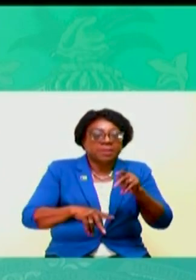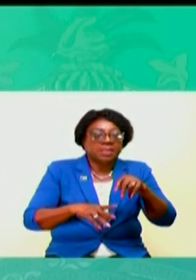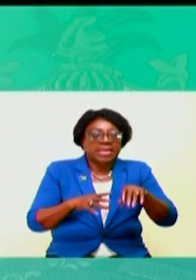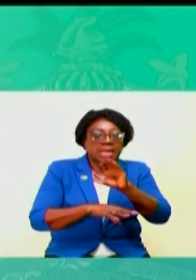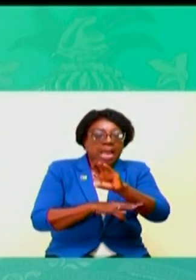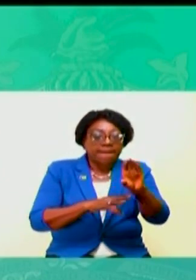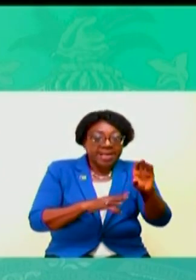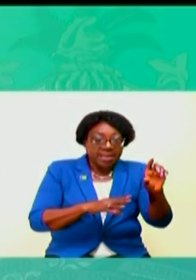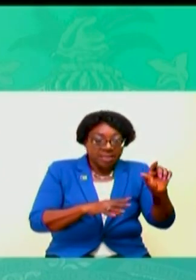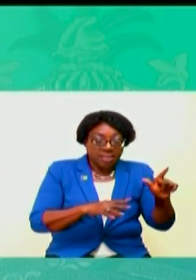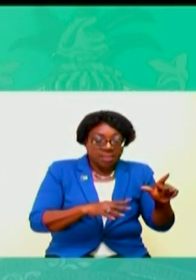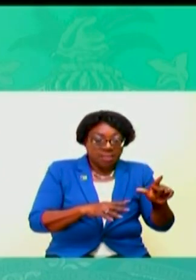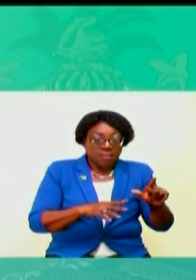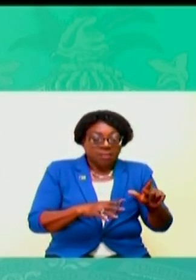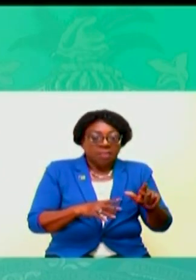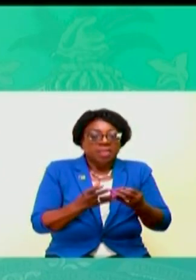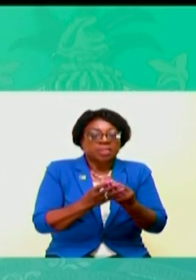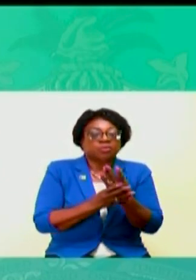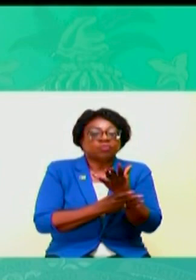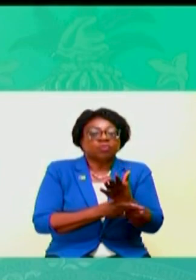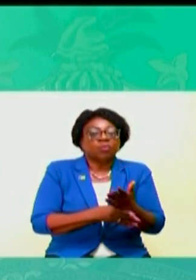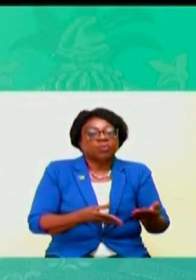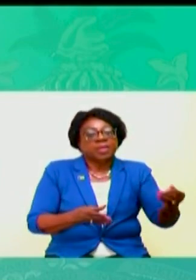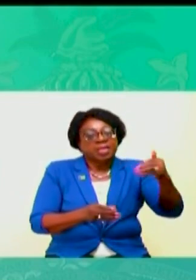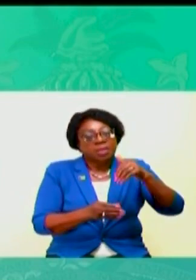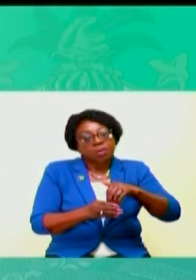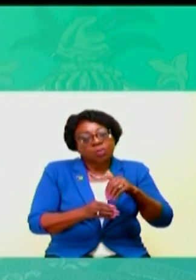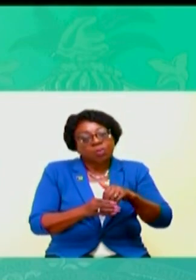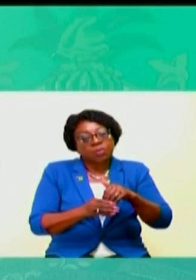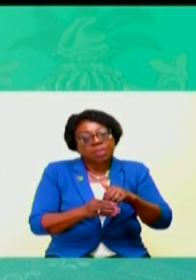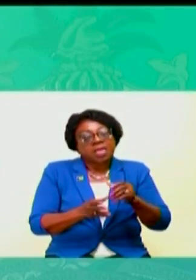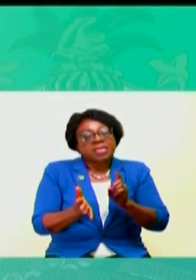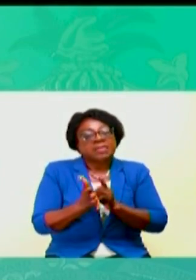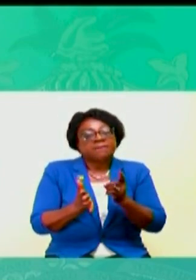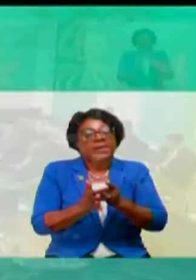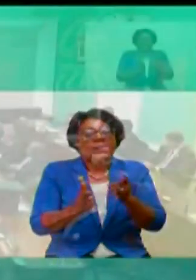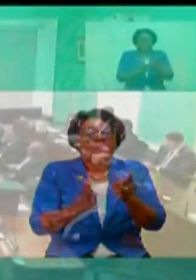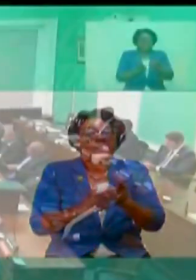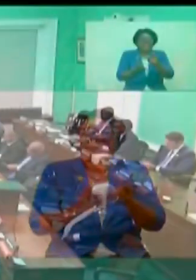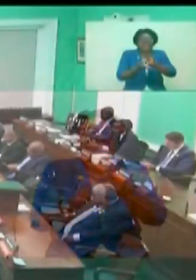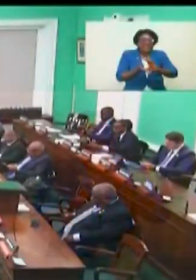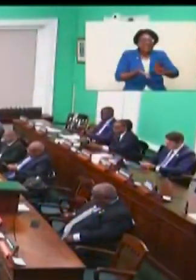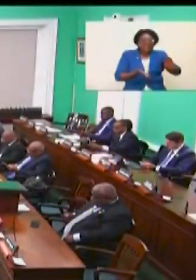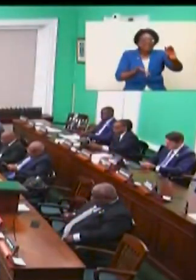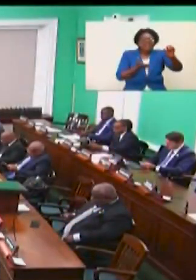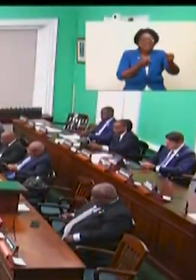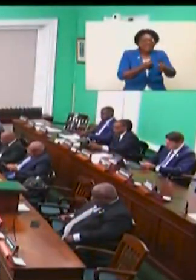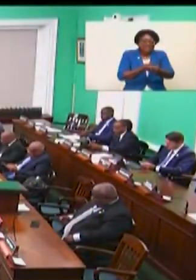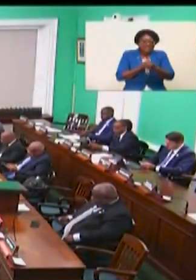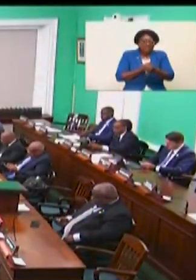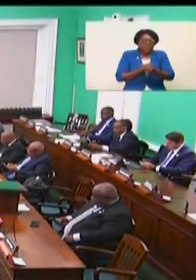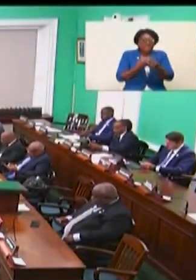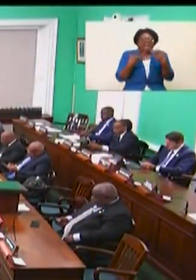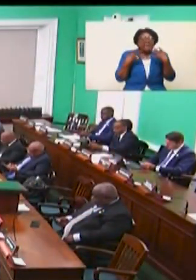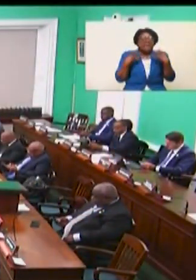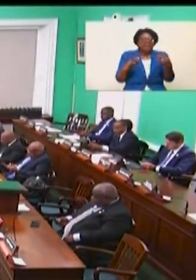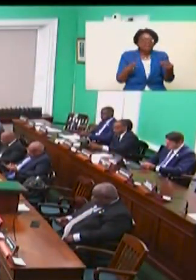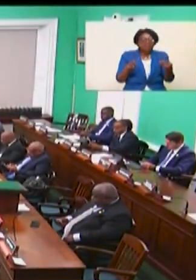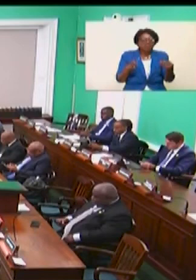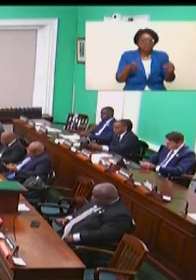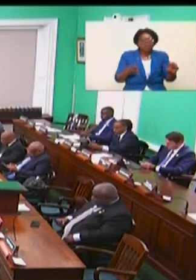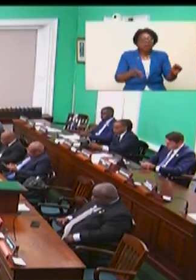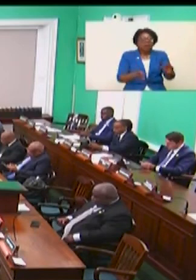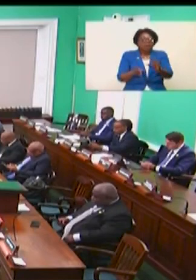provides that its goals include, but are not limited to, developing cleaner, safer, healthier communities,